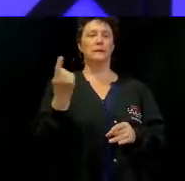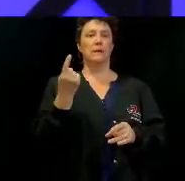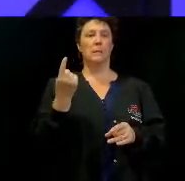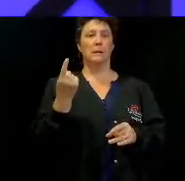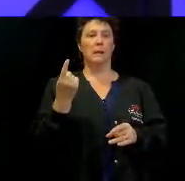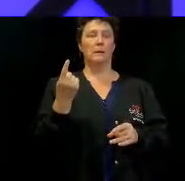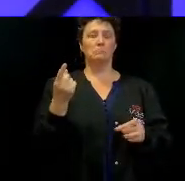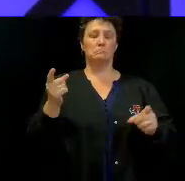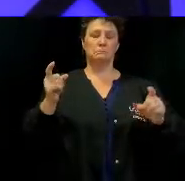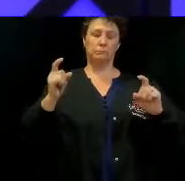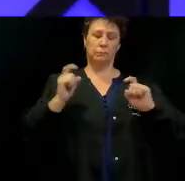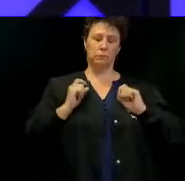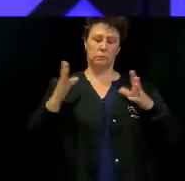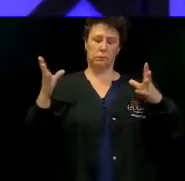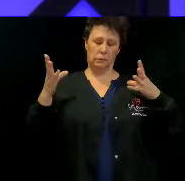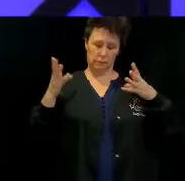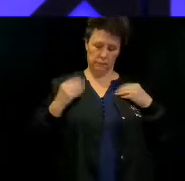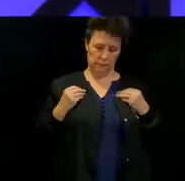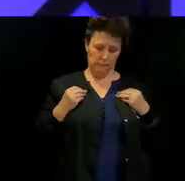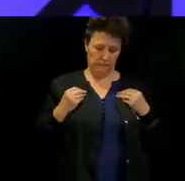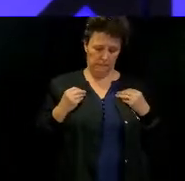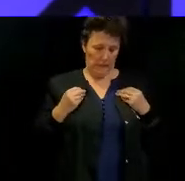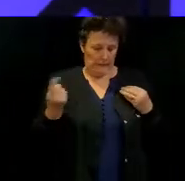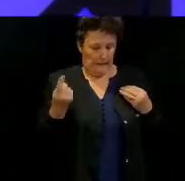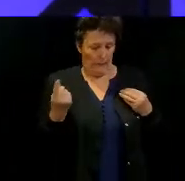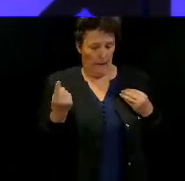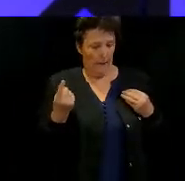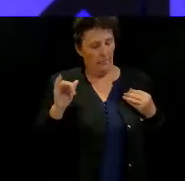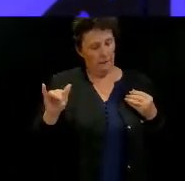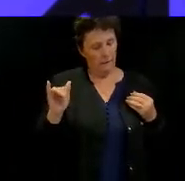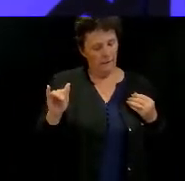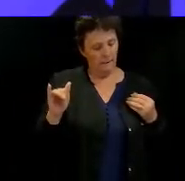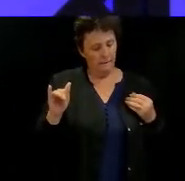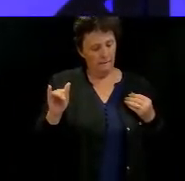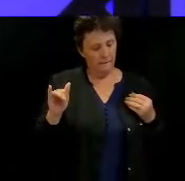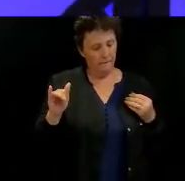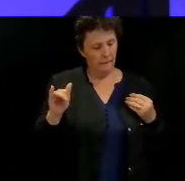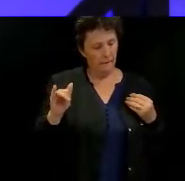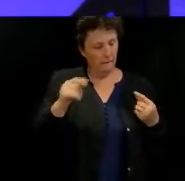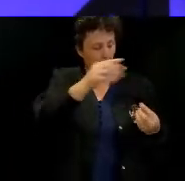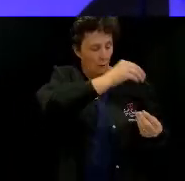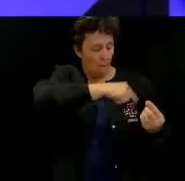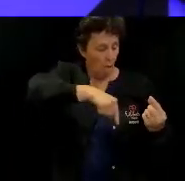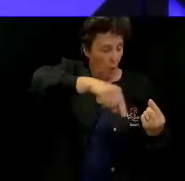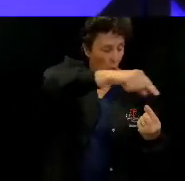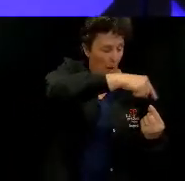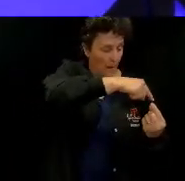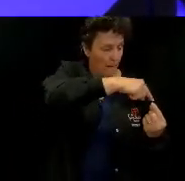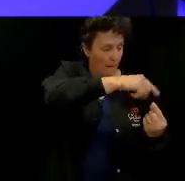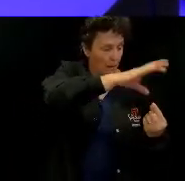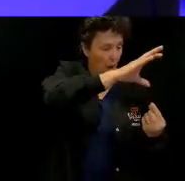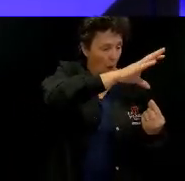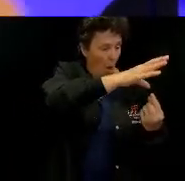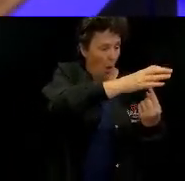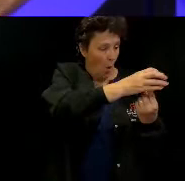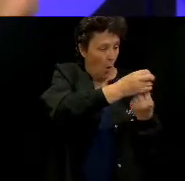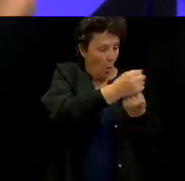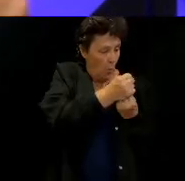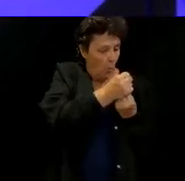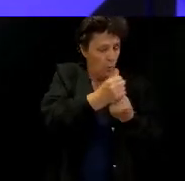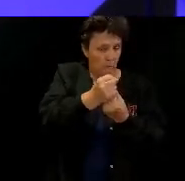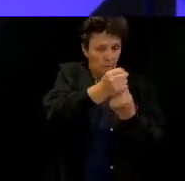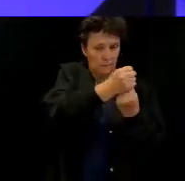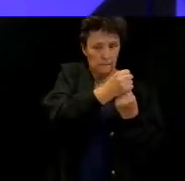you. It's something that if you're around it, it can latch onto you, and it begins